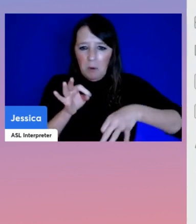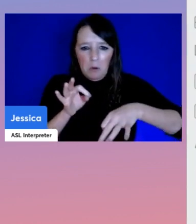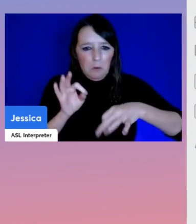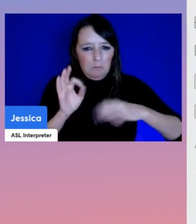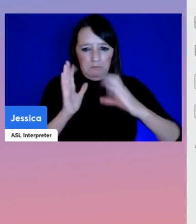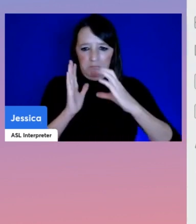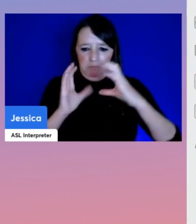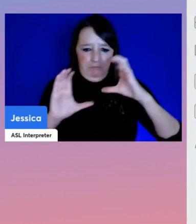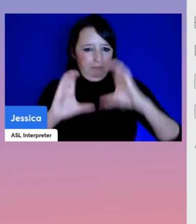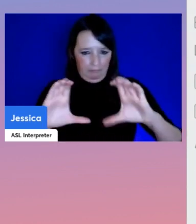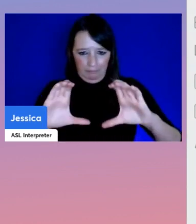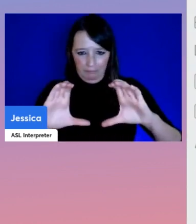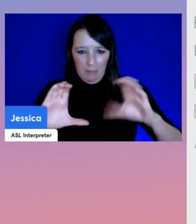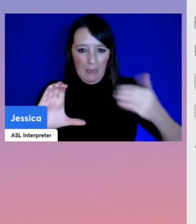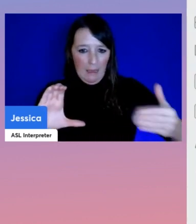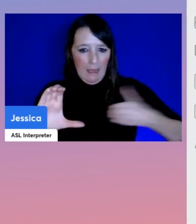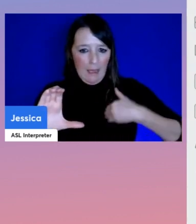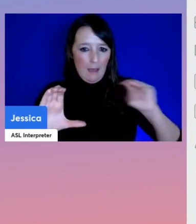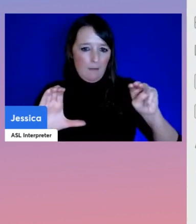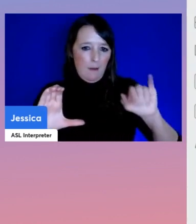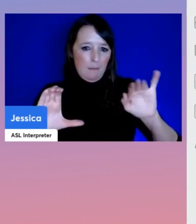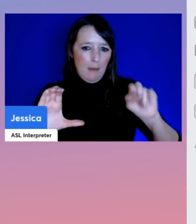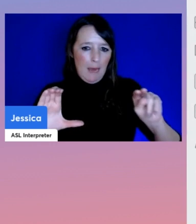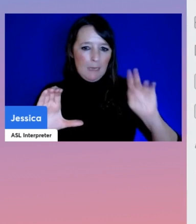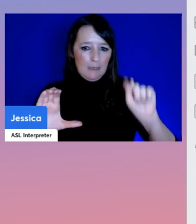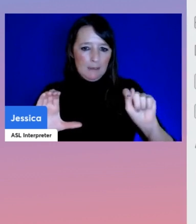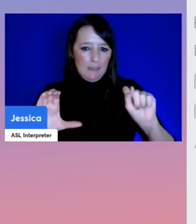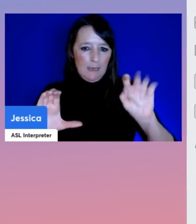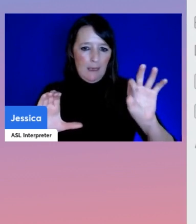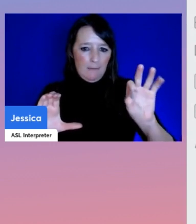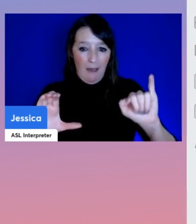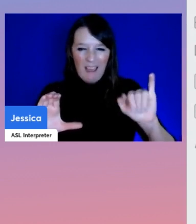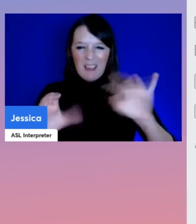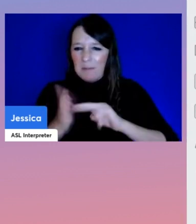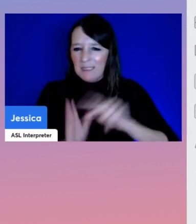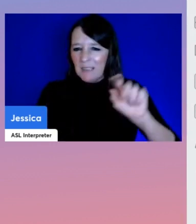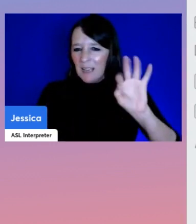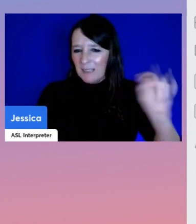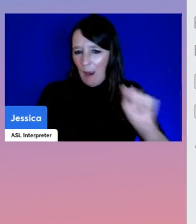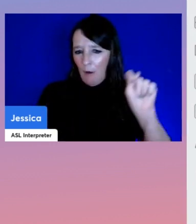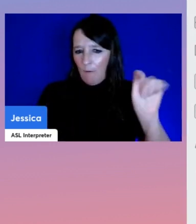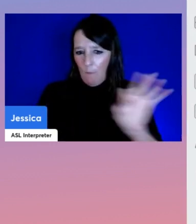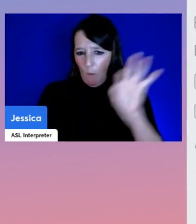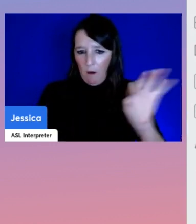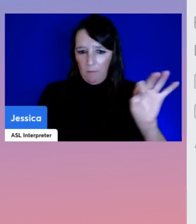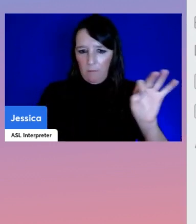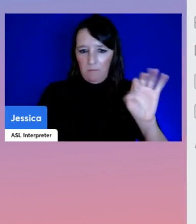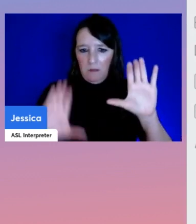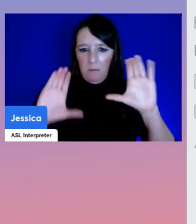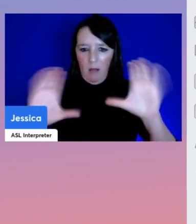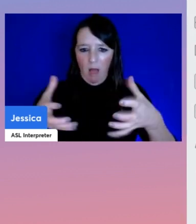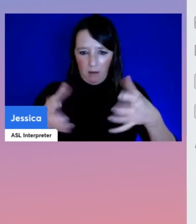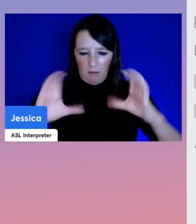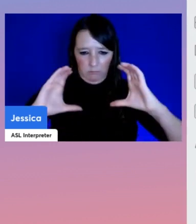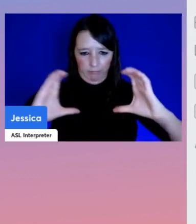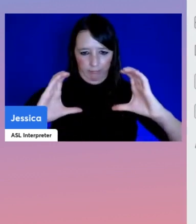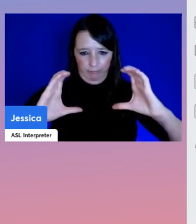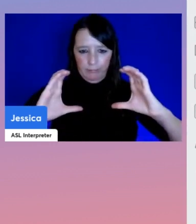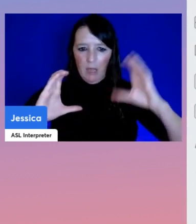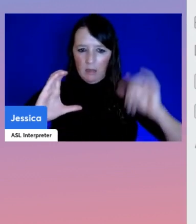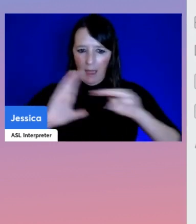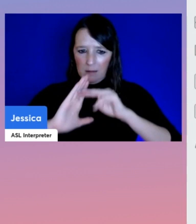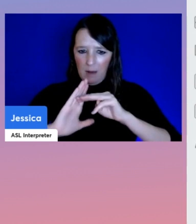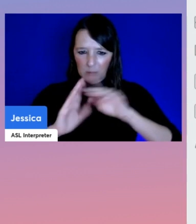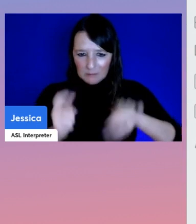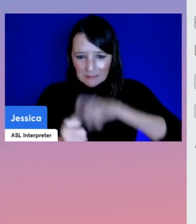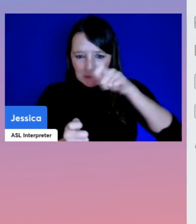a main TF file, which is just contains the Terraform block. So this is a module specifically used